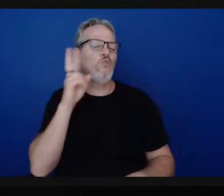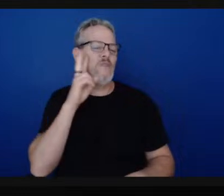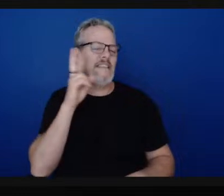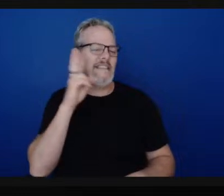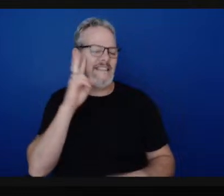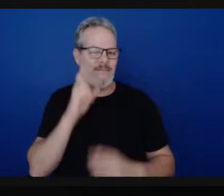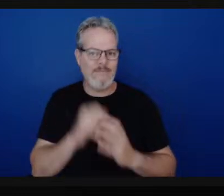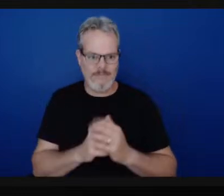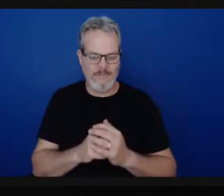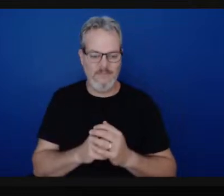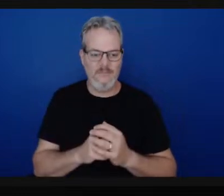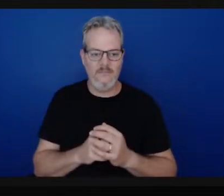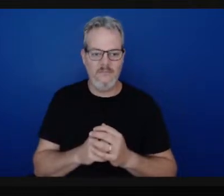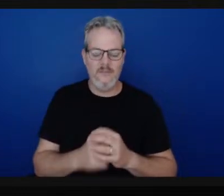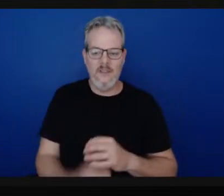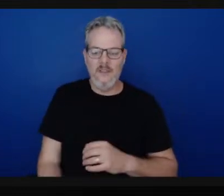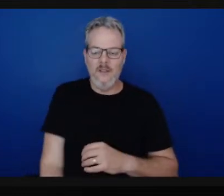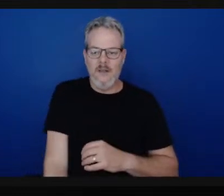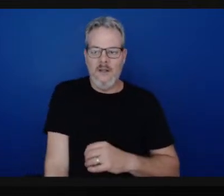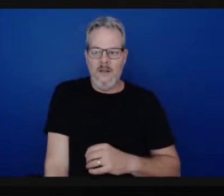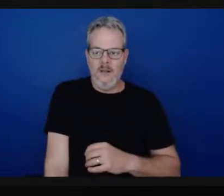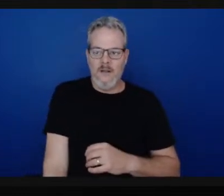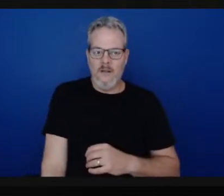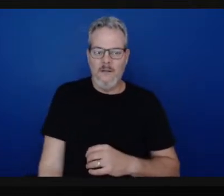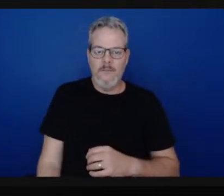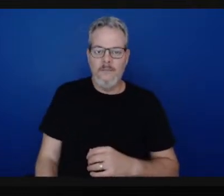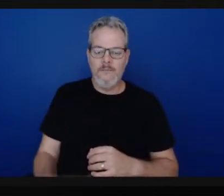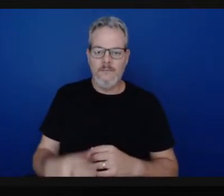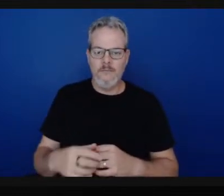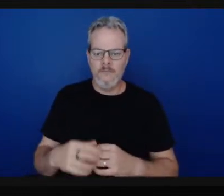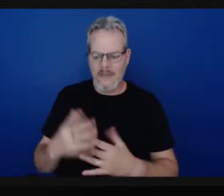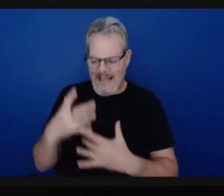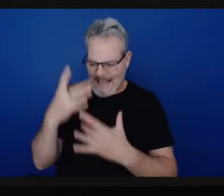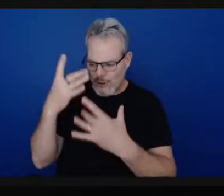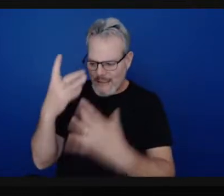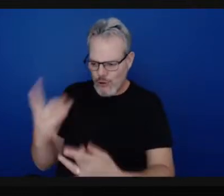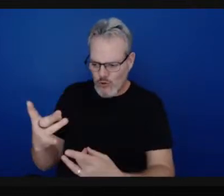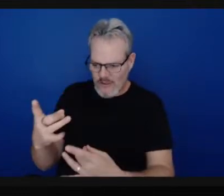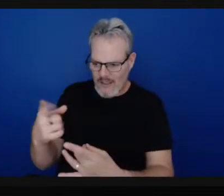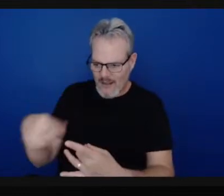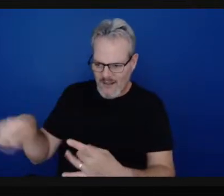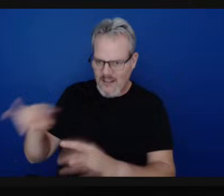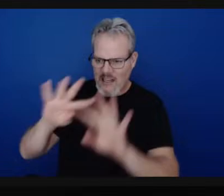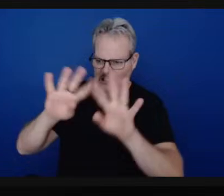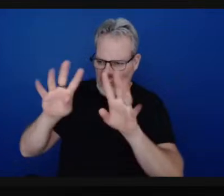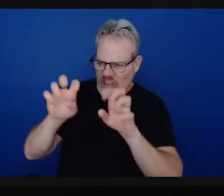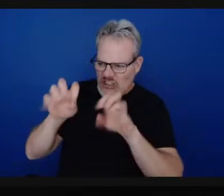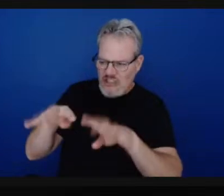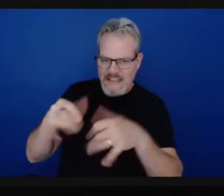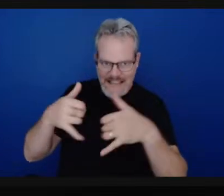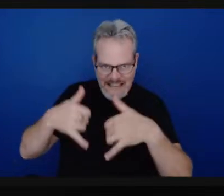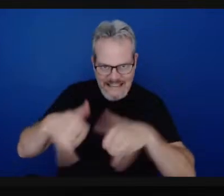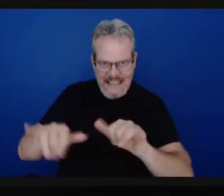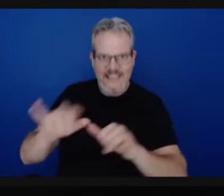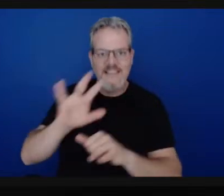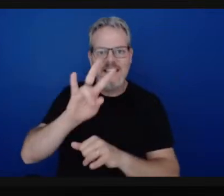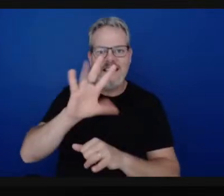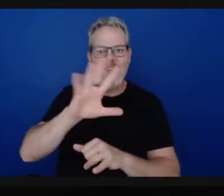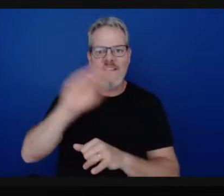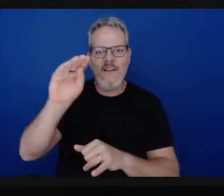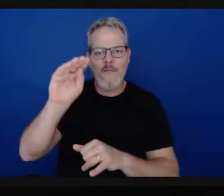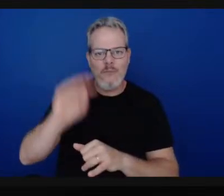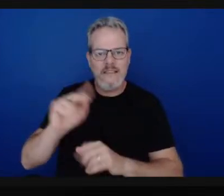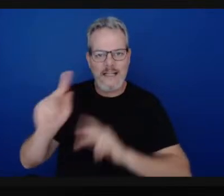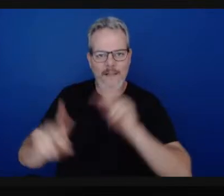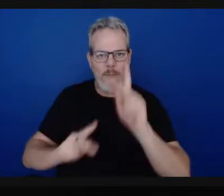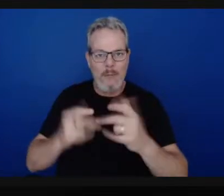Right. But it's interesting that that poll hasn't really changed all that much. I think the first time we ran it, it was maybe at 75%. And now